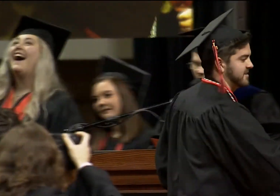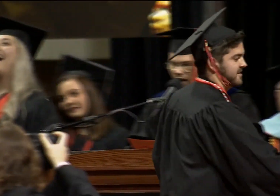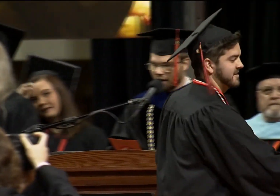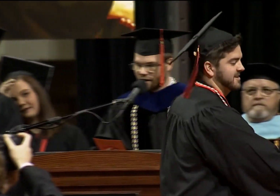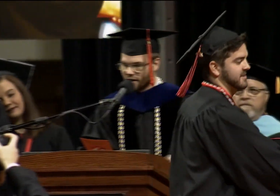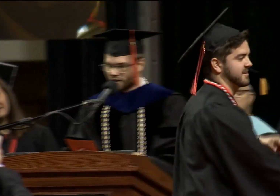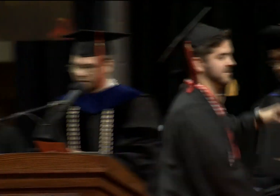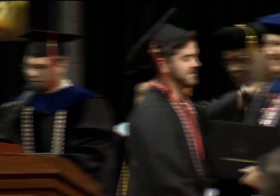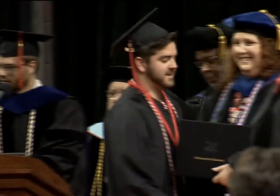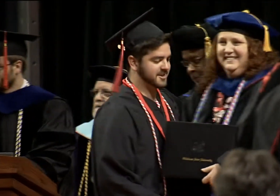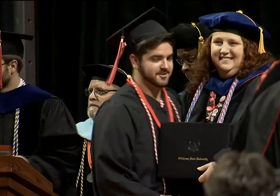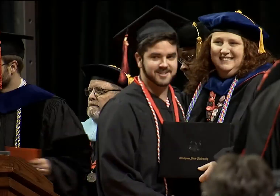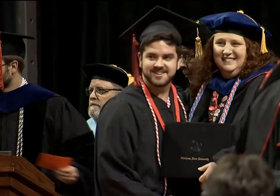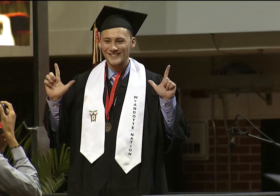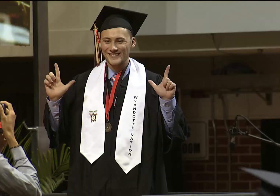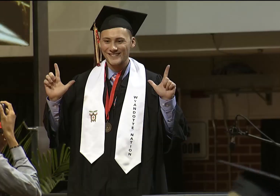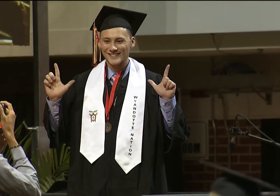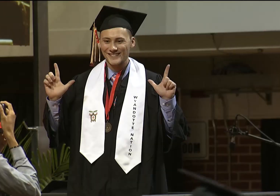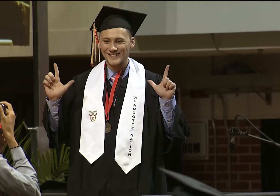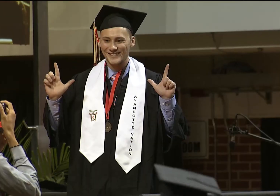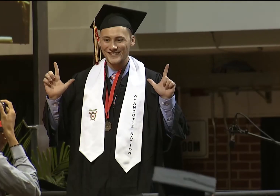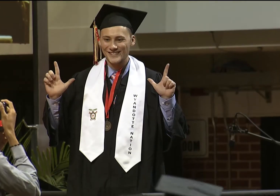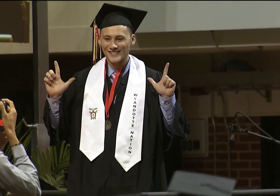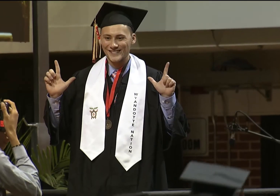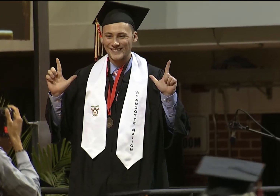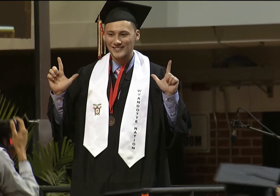Luke Dunn.